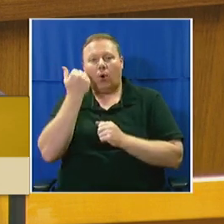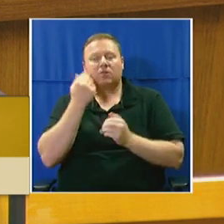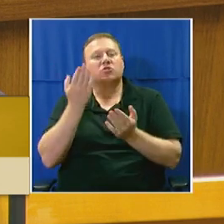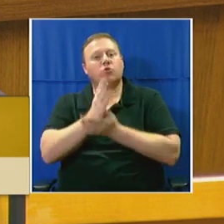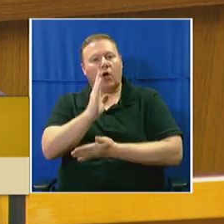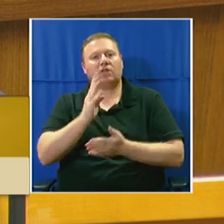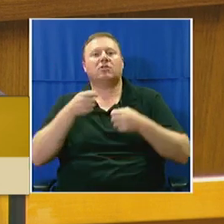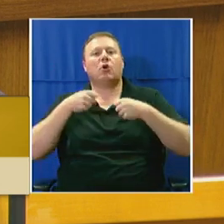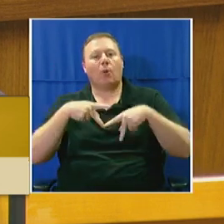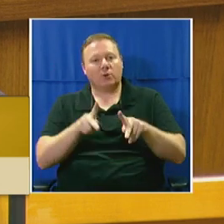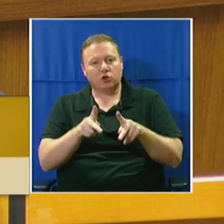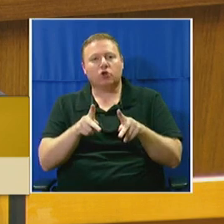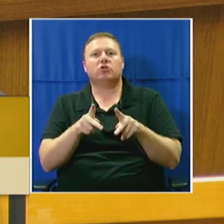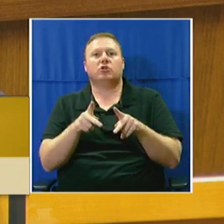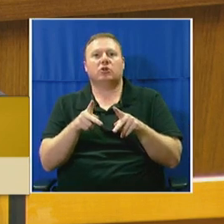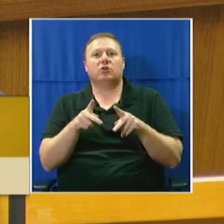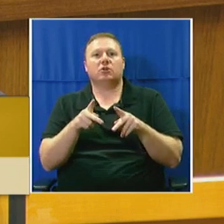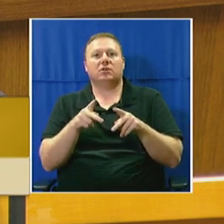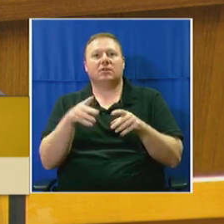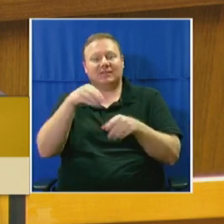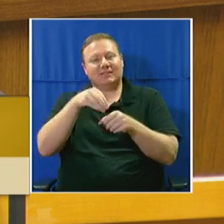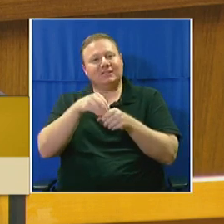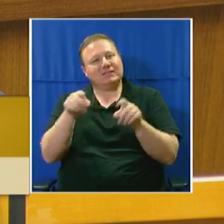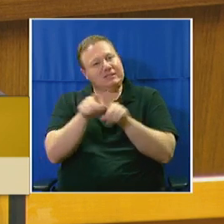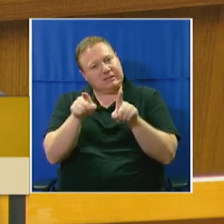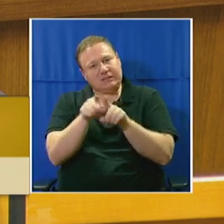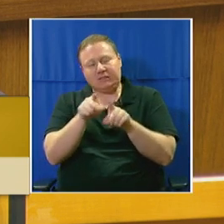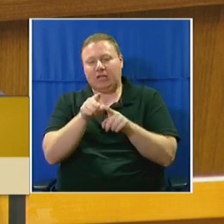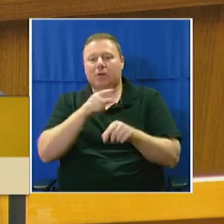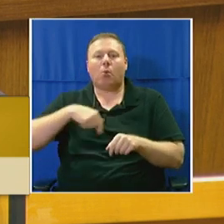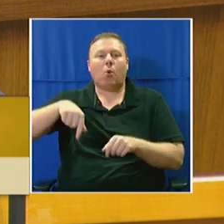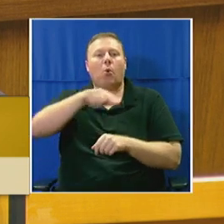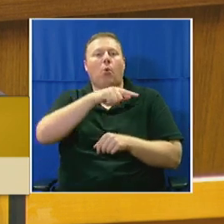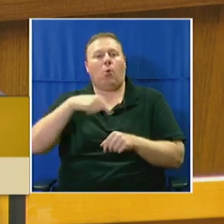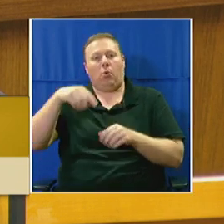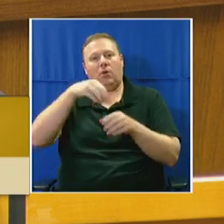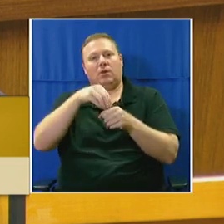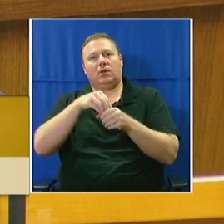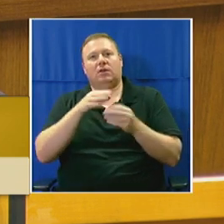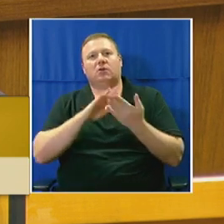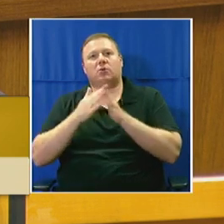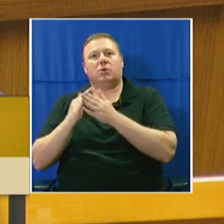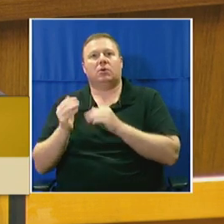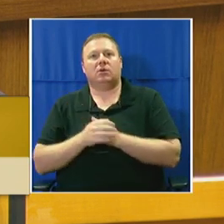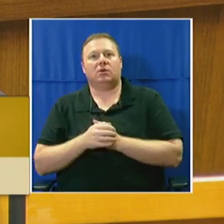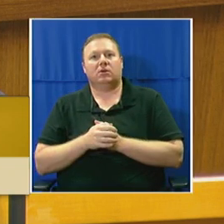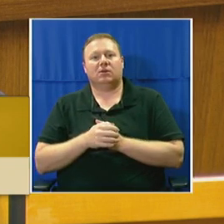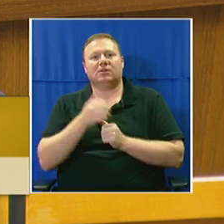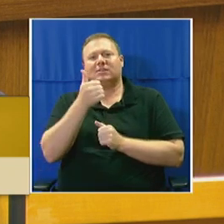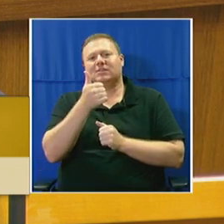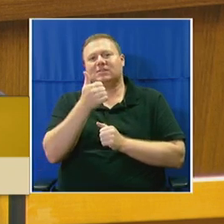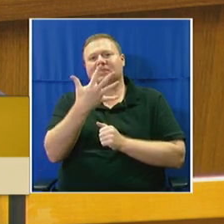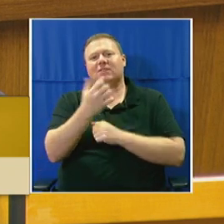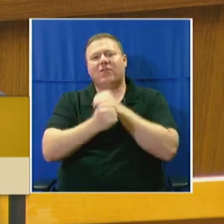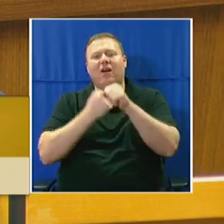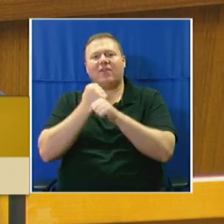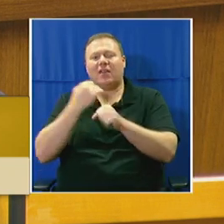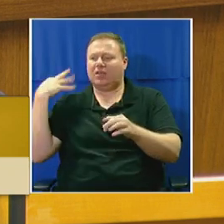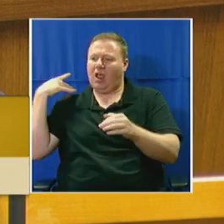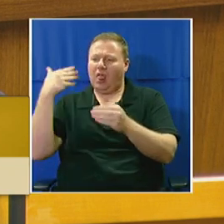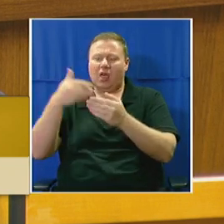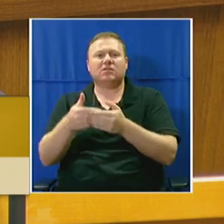conversations costumes that discriminate against us as women that deprive us at any way to inherit the right of